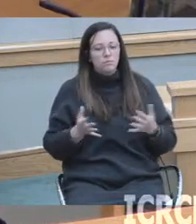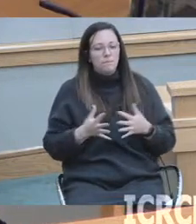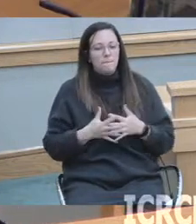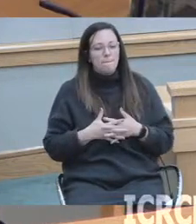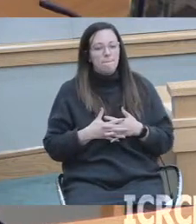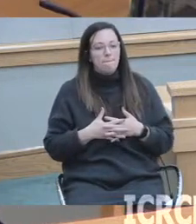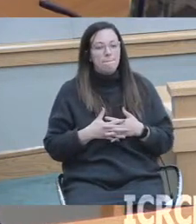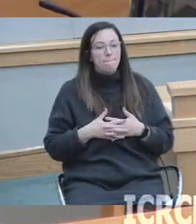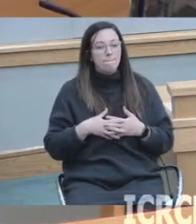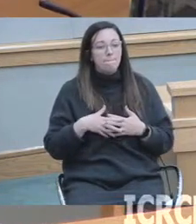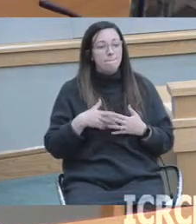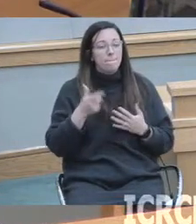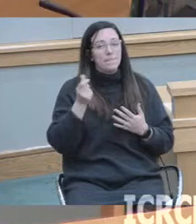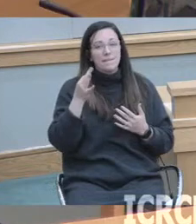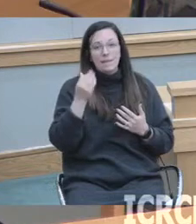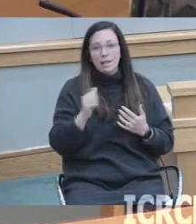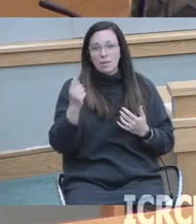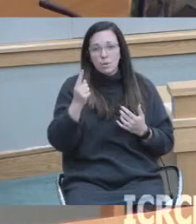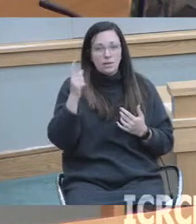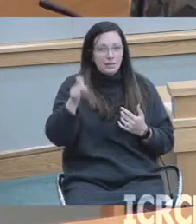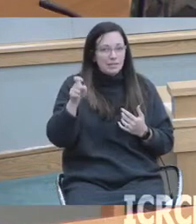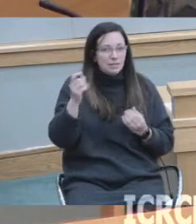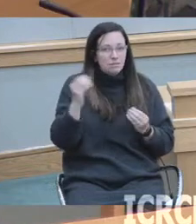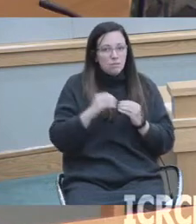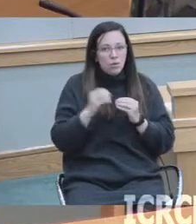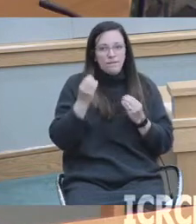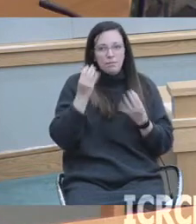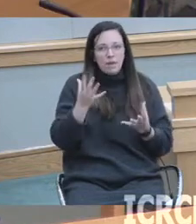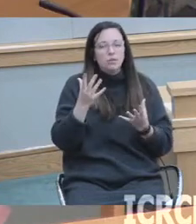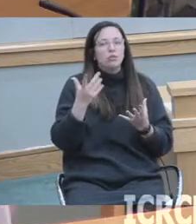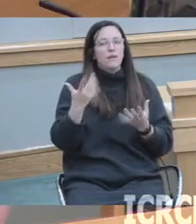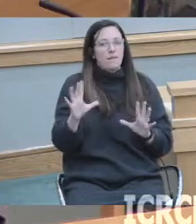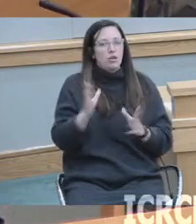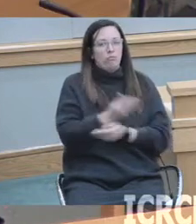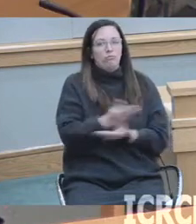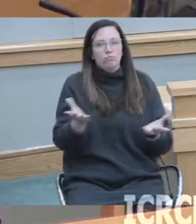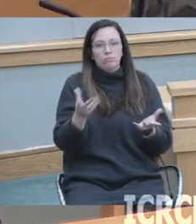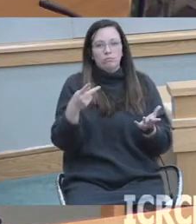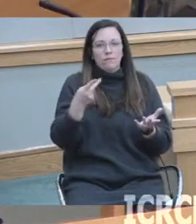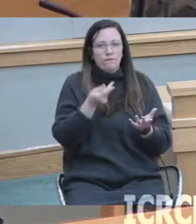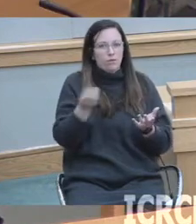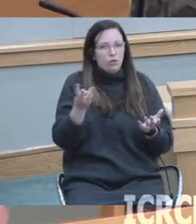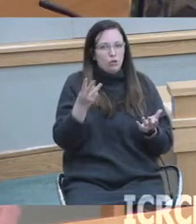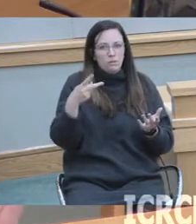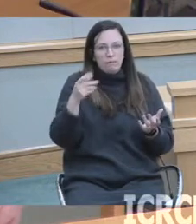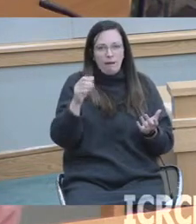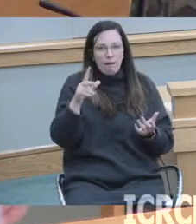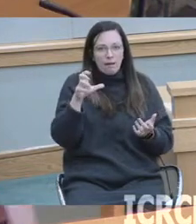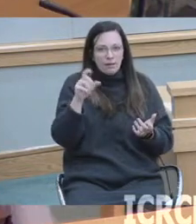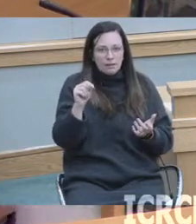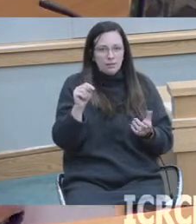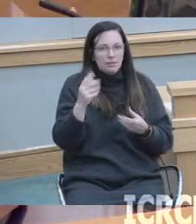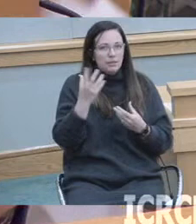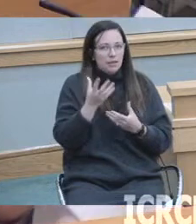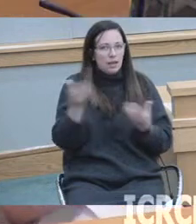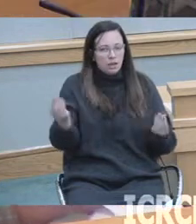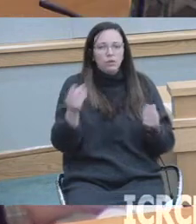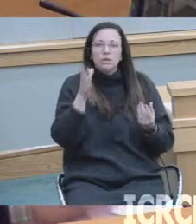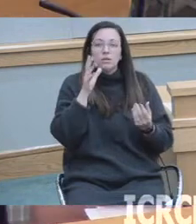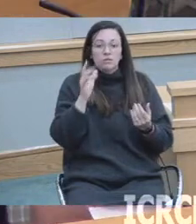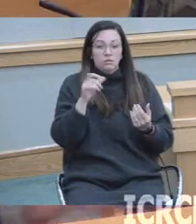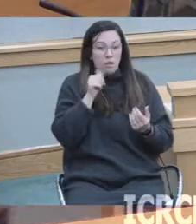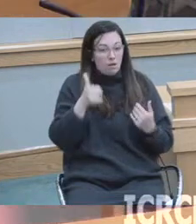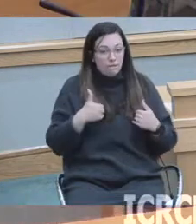They sent if anybody needs the information, they sent several different packets out. If you don't have those, that's what we'll be